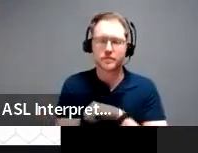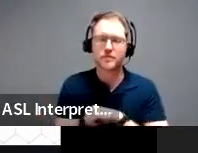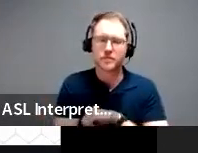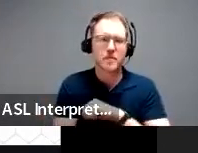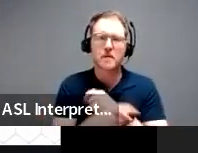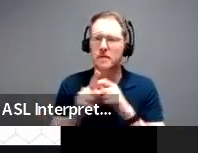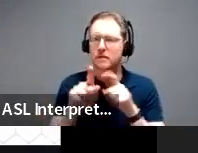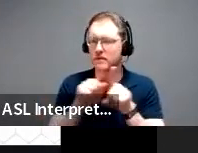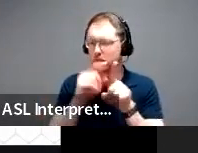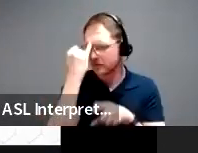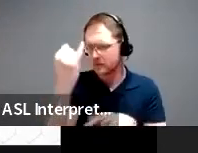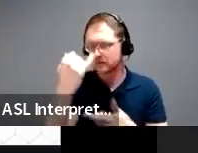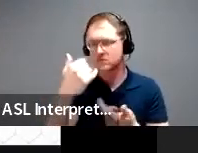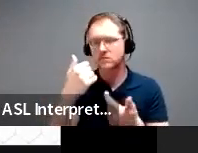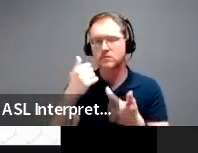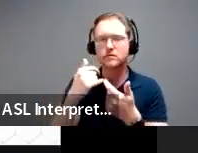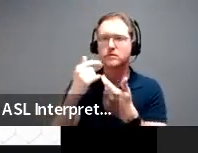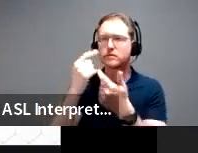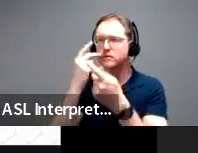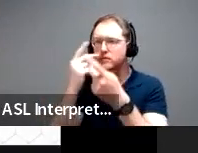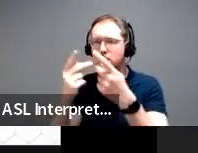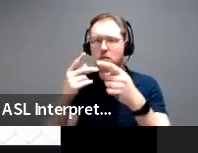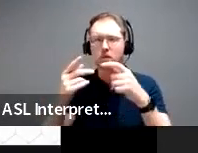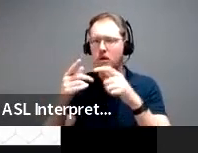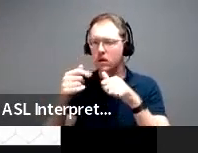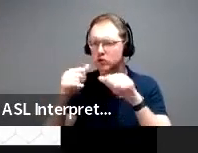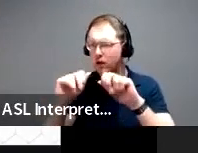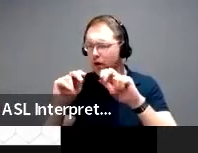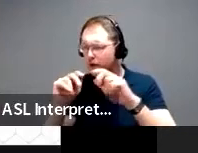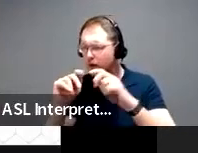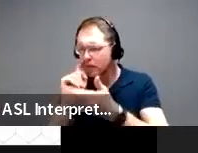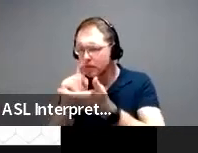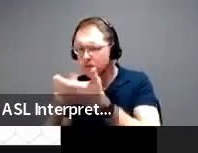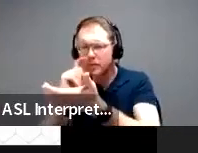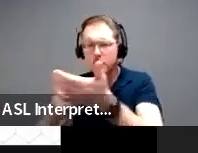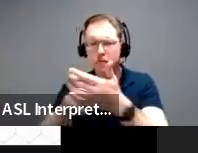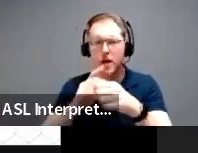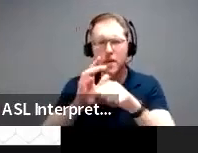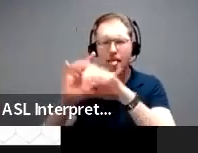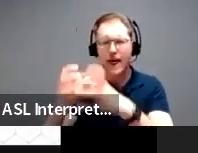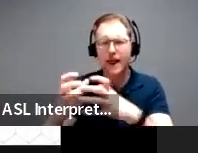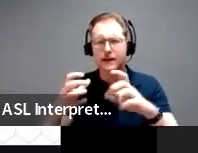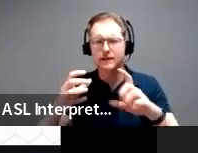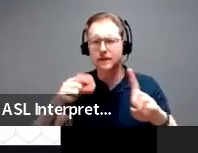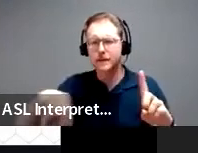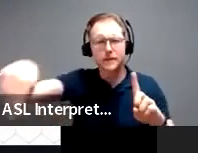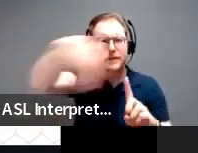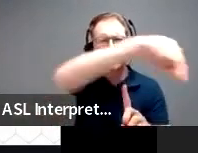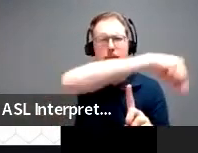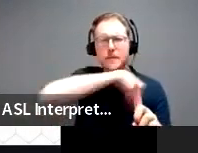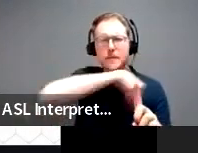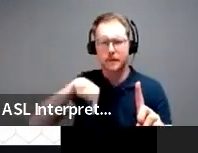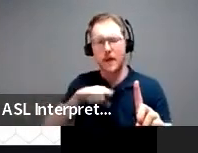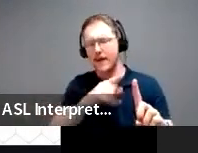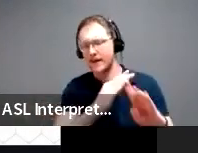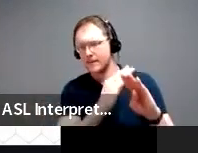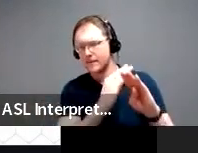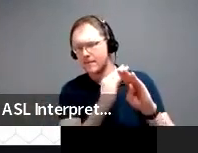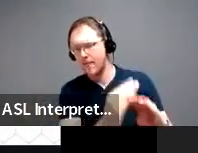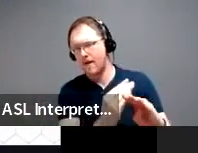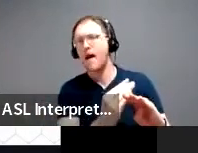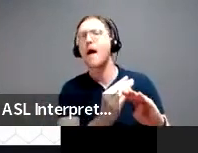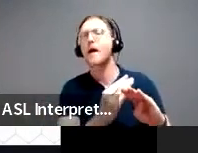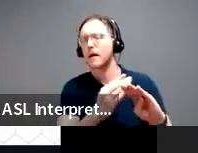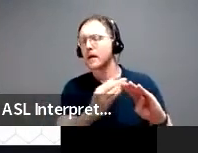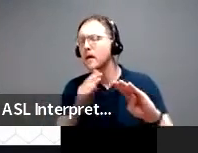like what it's like to see planets around very bright stars. So we have specialized optics that are designed to block out the